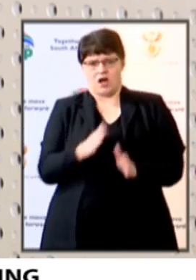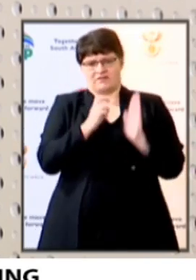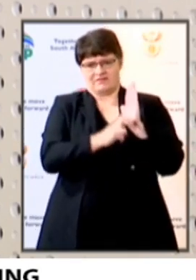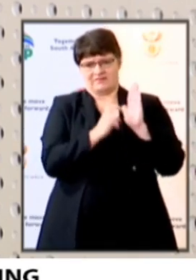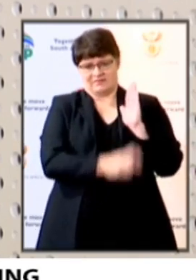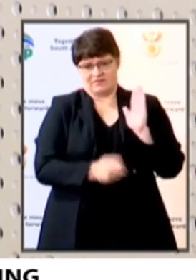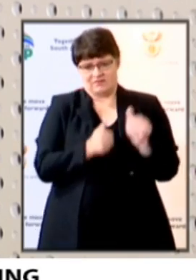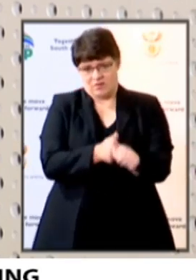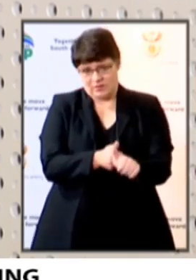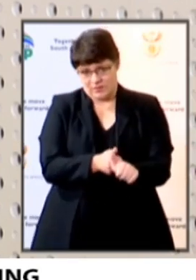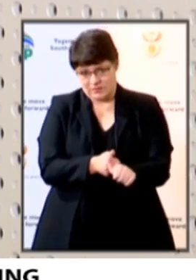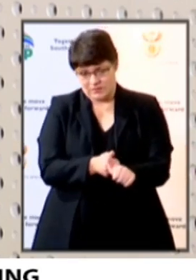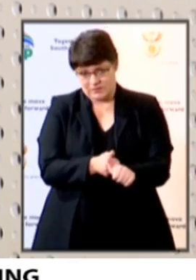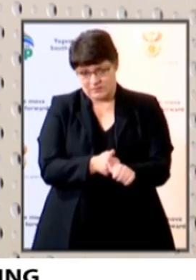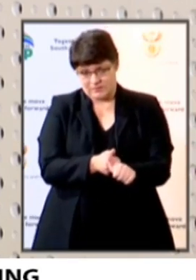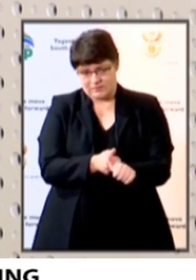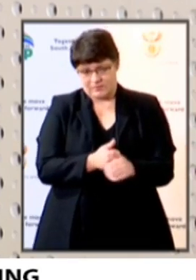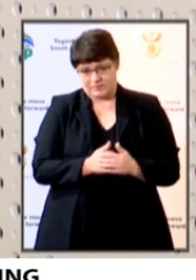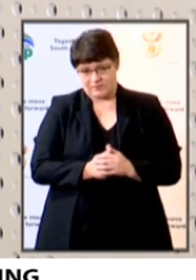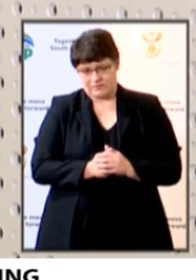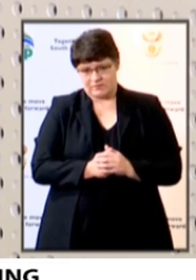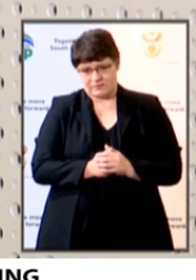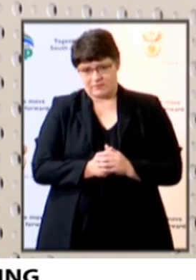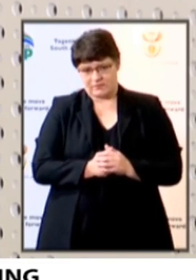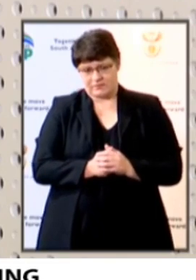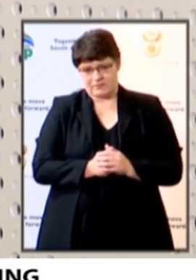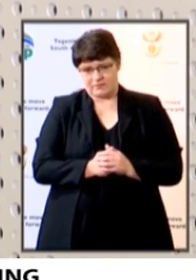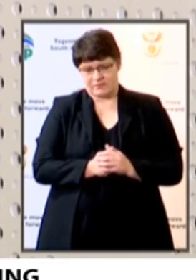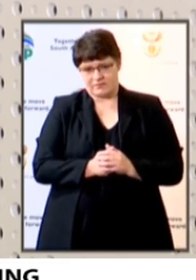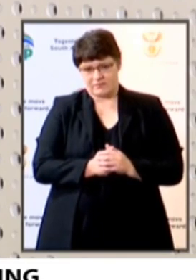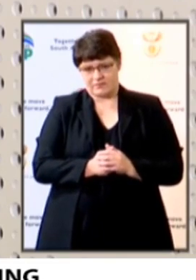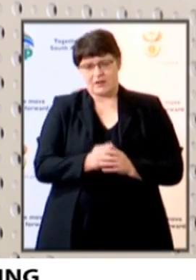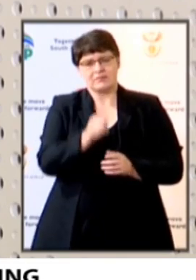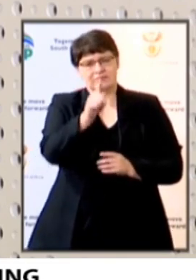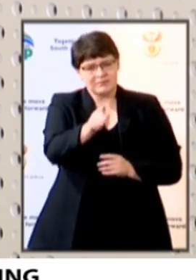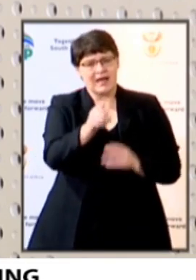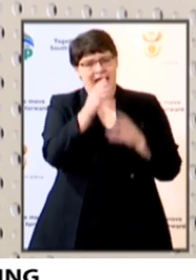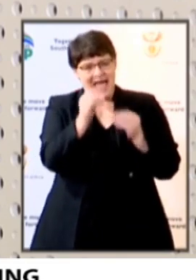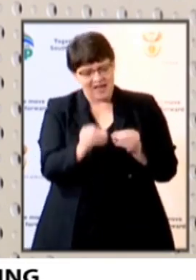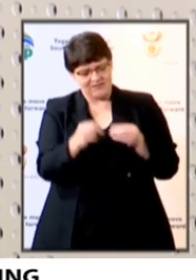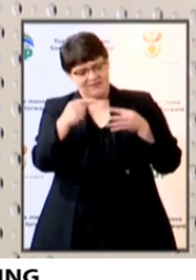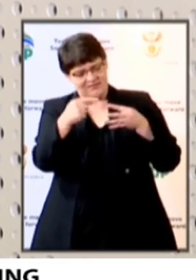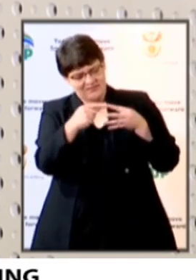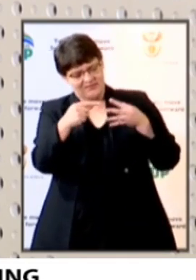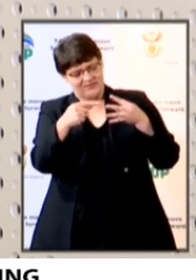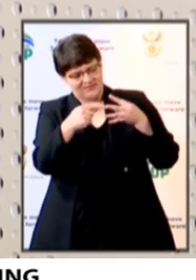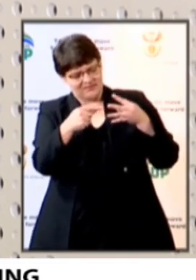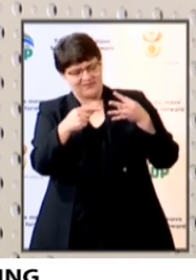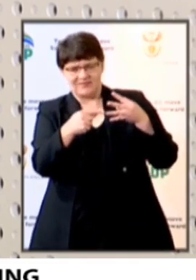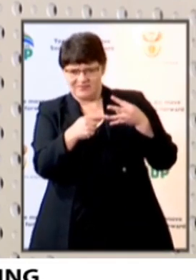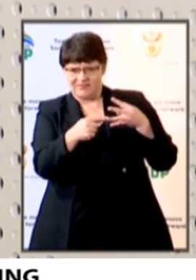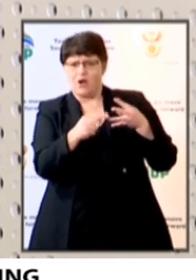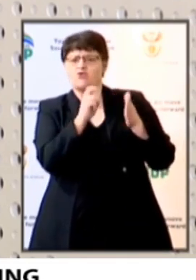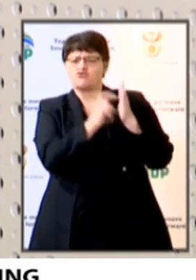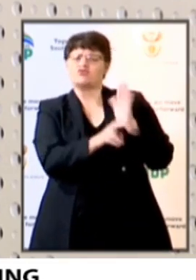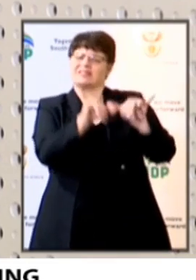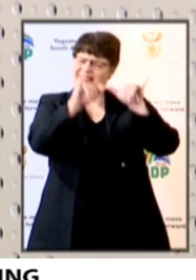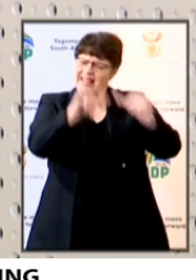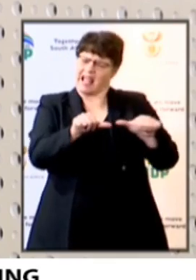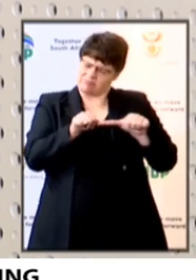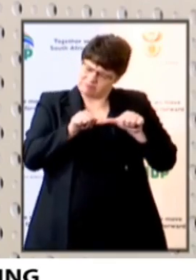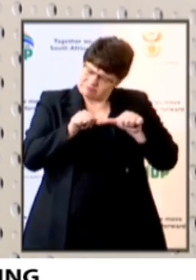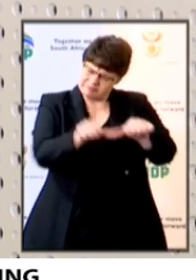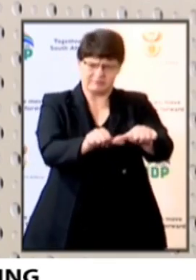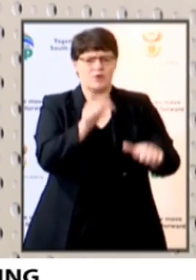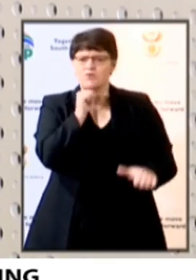So there are things that are going to remain in place, and I want to put those up front so that